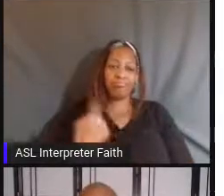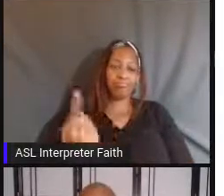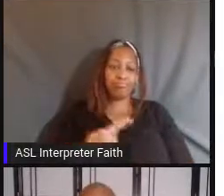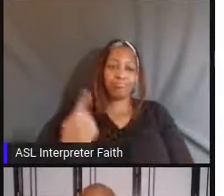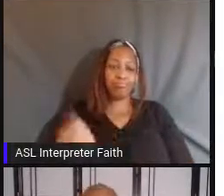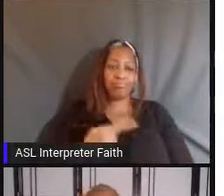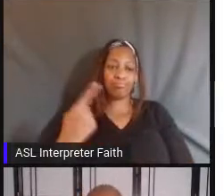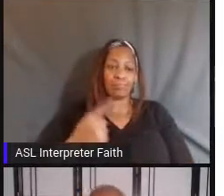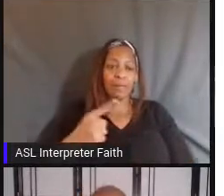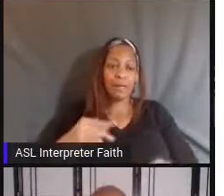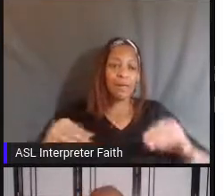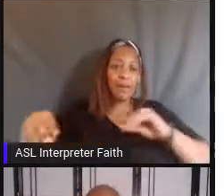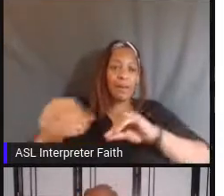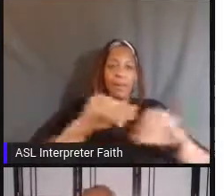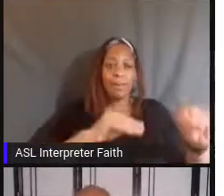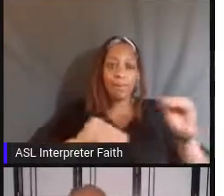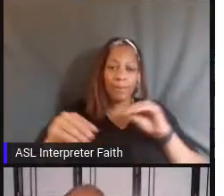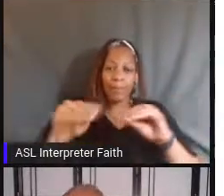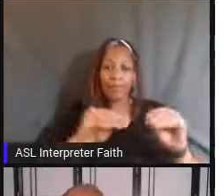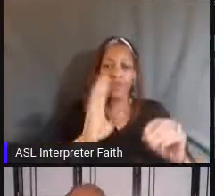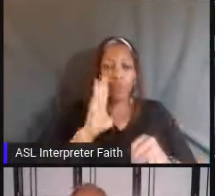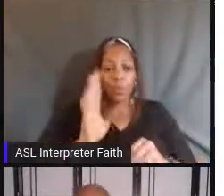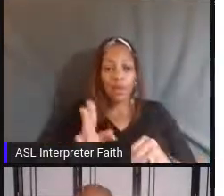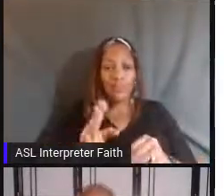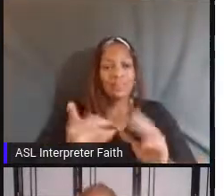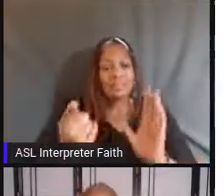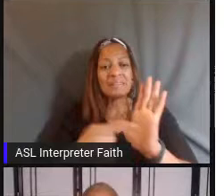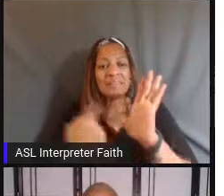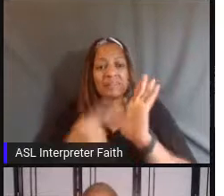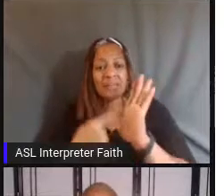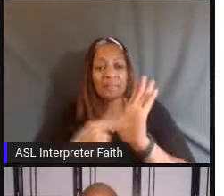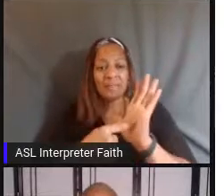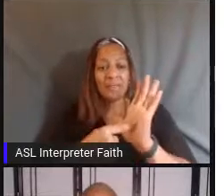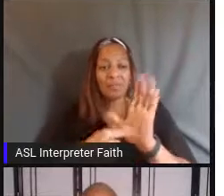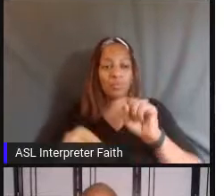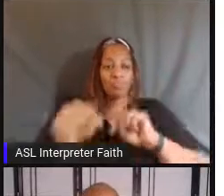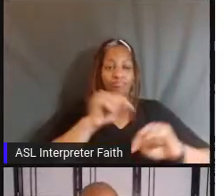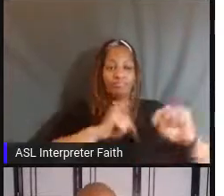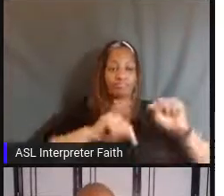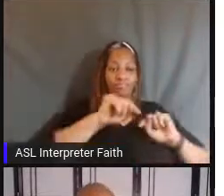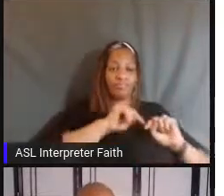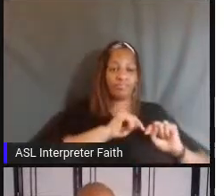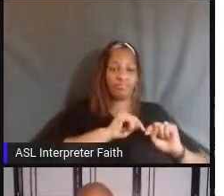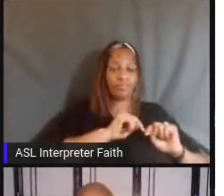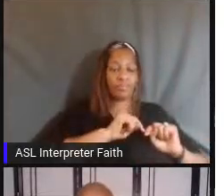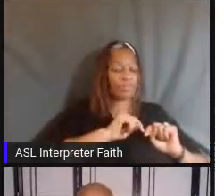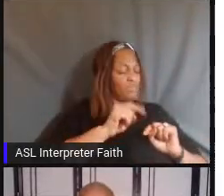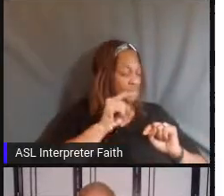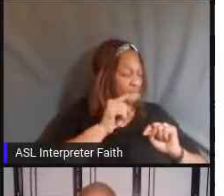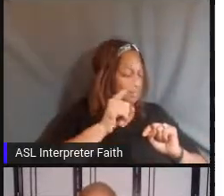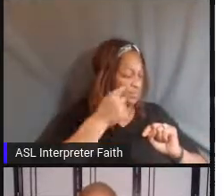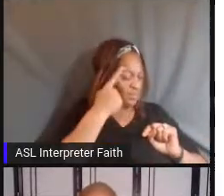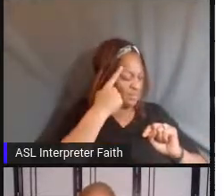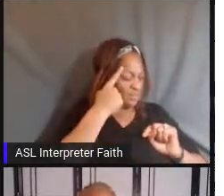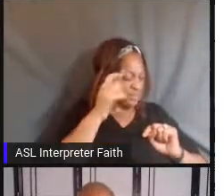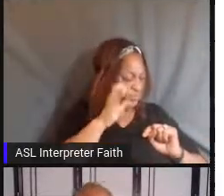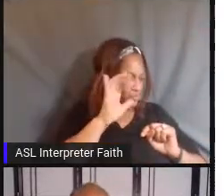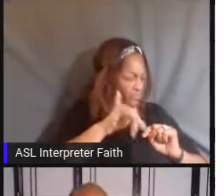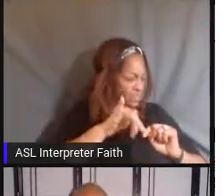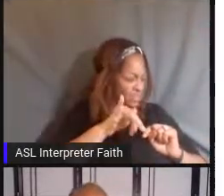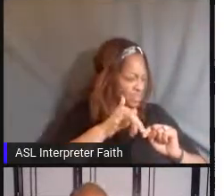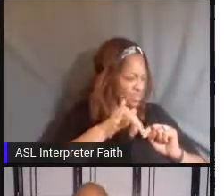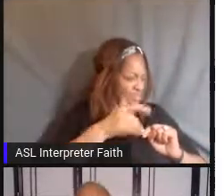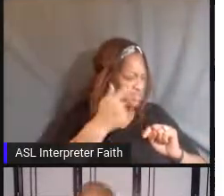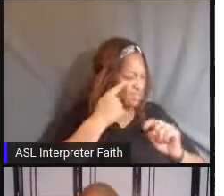ever in motion, and sometimes we revisit. Well, didn't I do this? It's like that onion. Didn't I